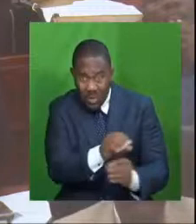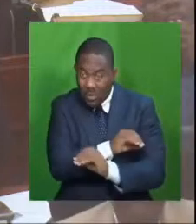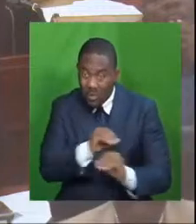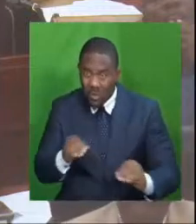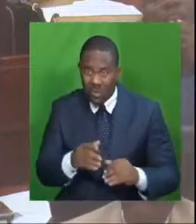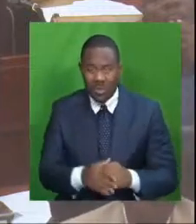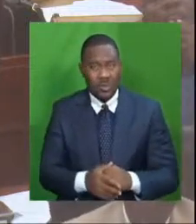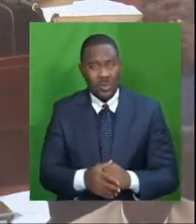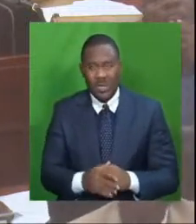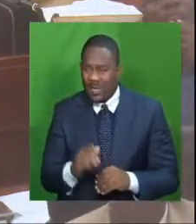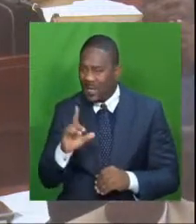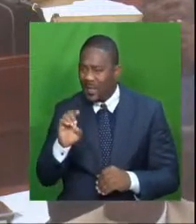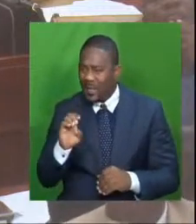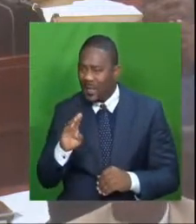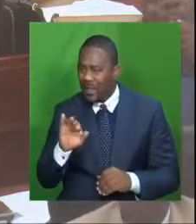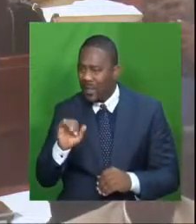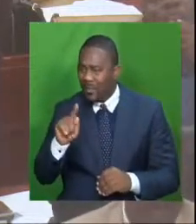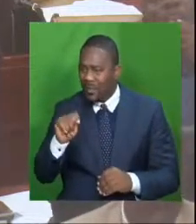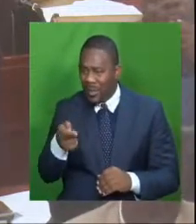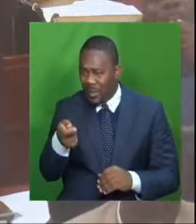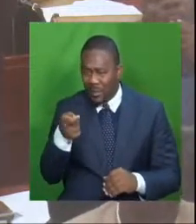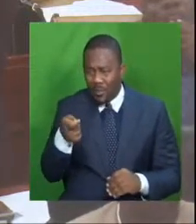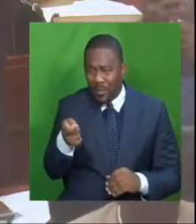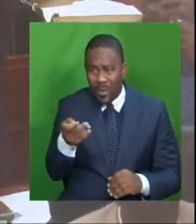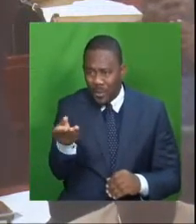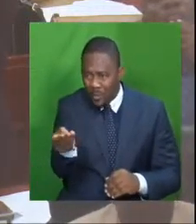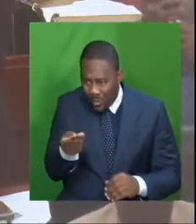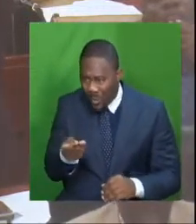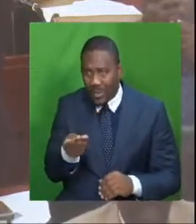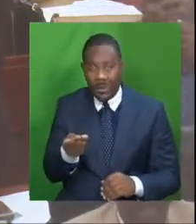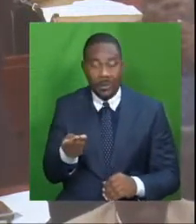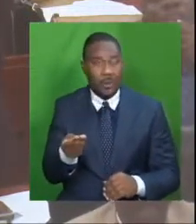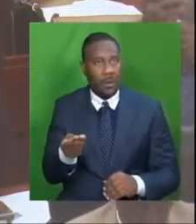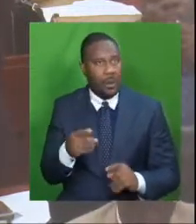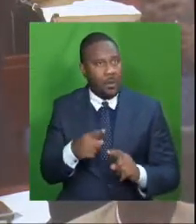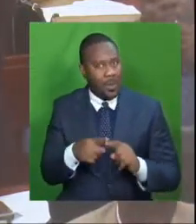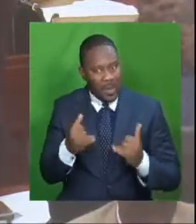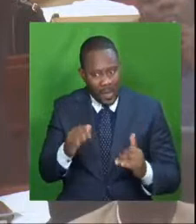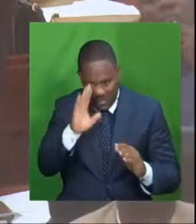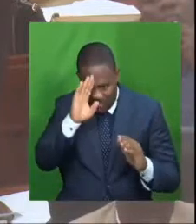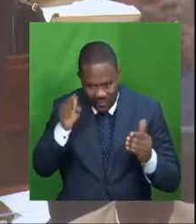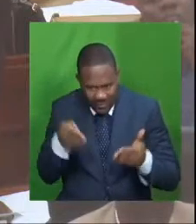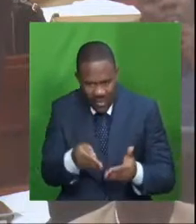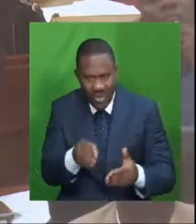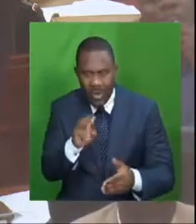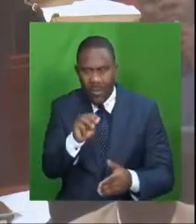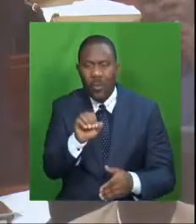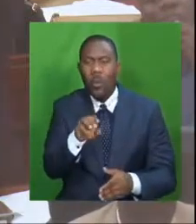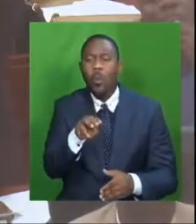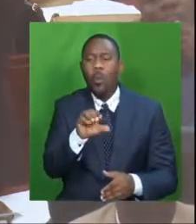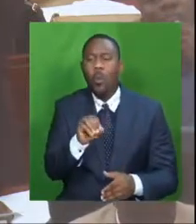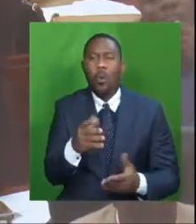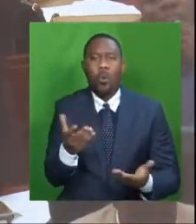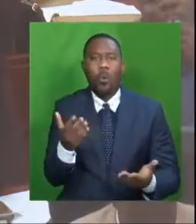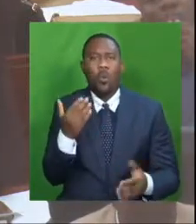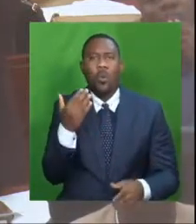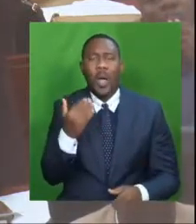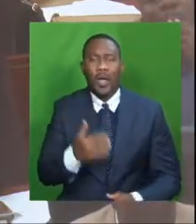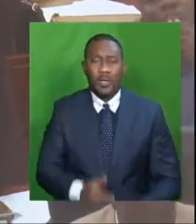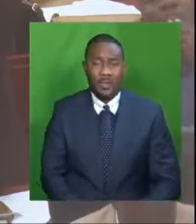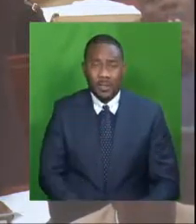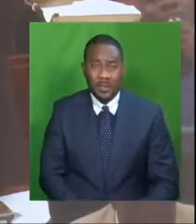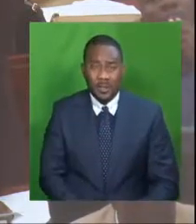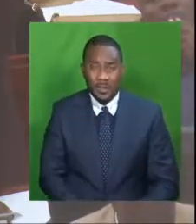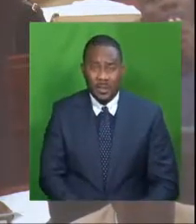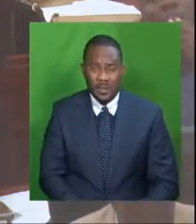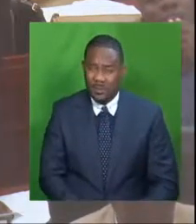holding debit card to transact business, but rather targeting the person using mobile money? Mr. Speaker,